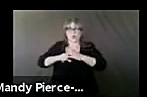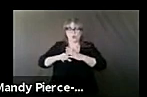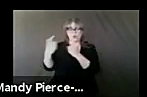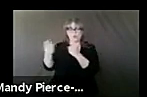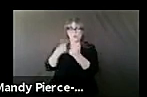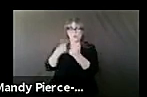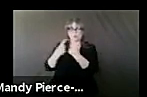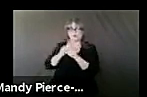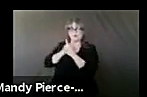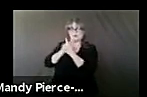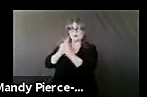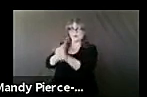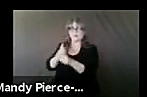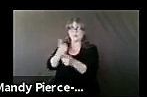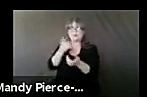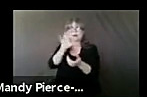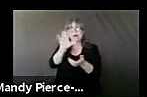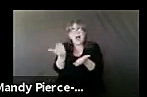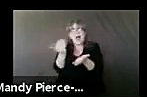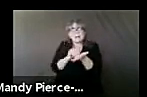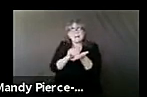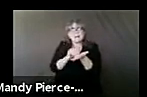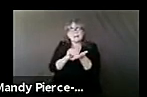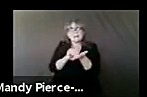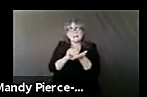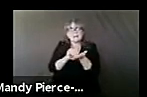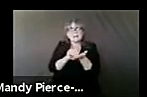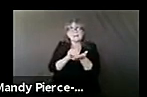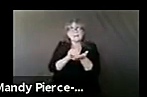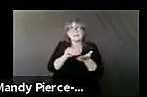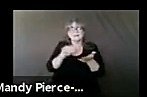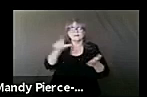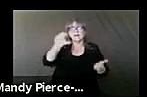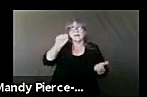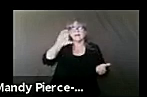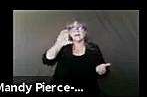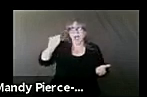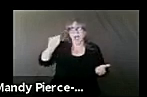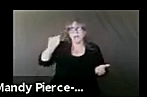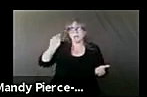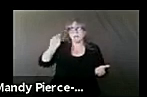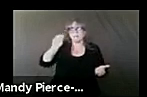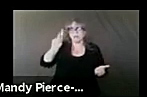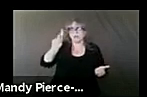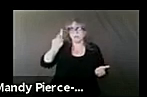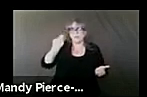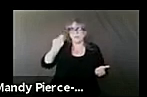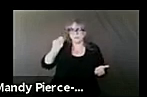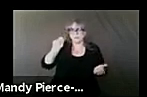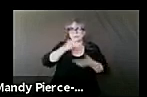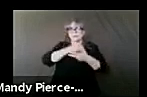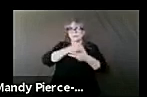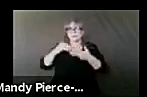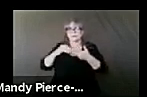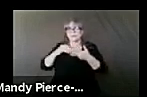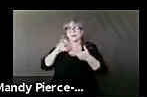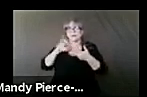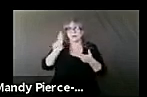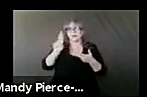for us Scott Bookman, Incident Commander of CDPHE, Dr. Eric France, the Chief Medical Officer